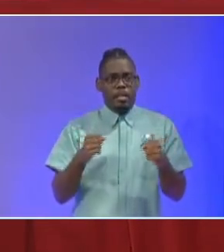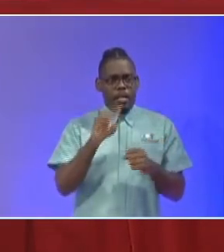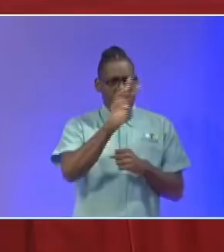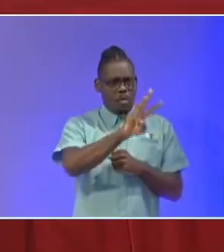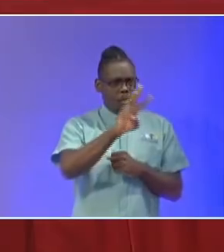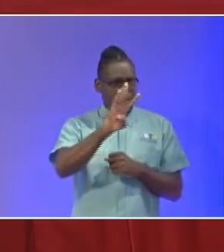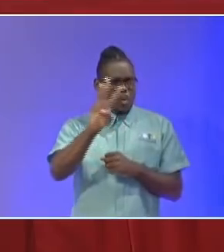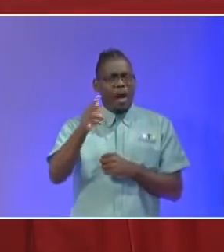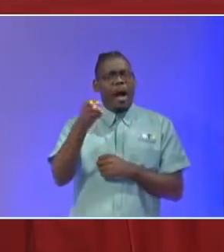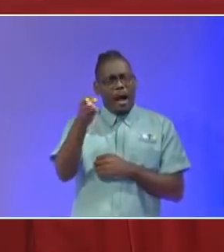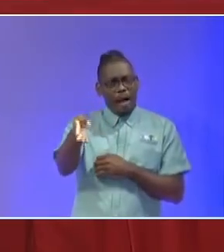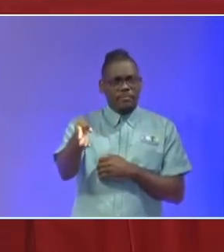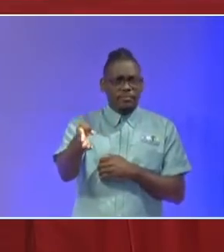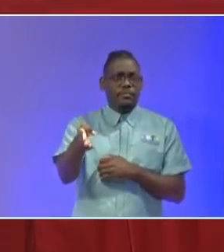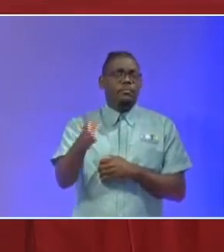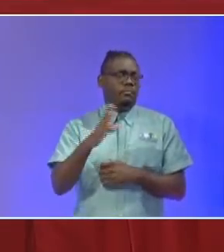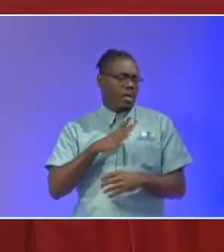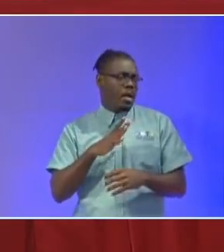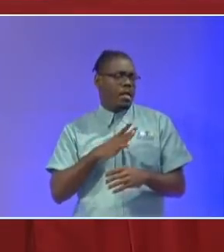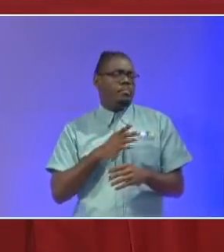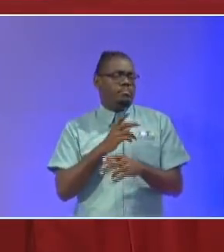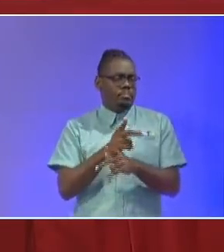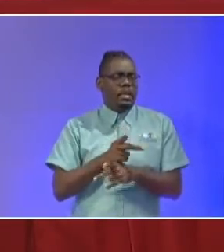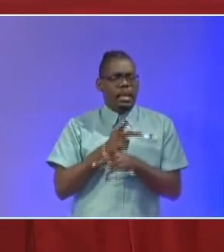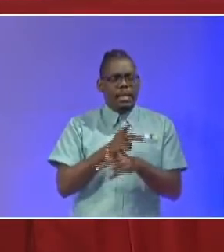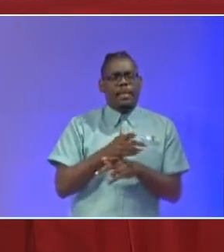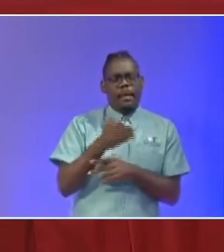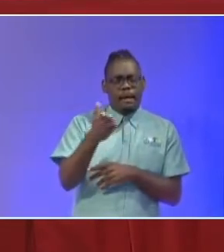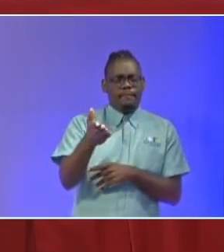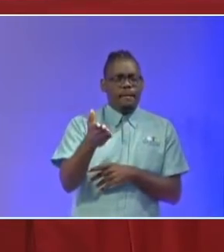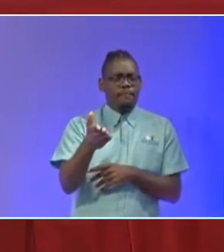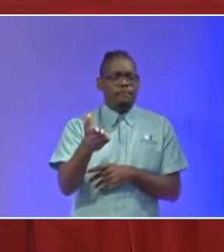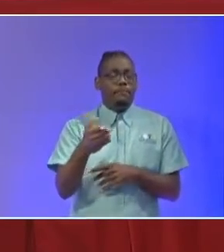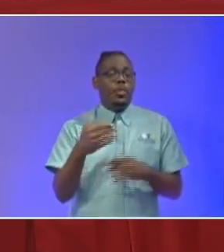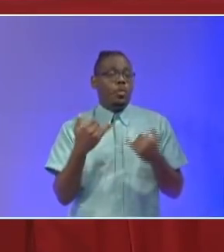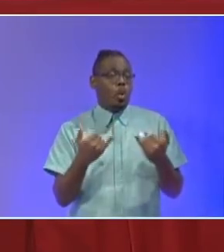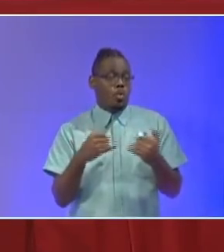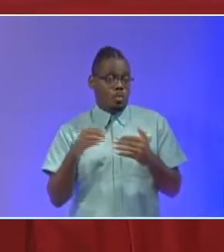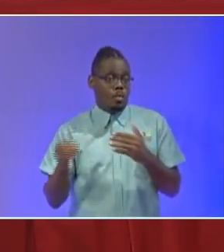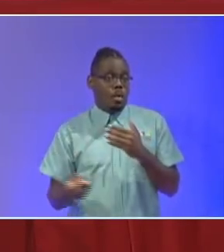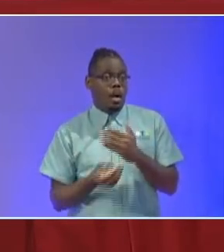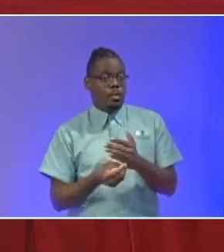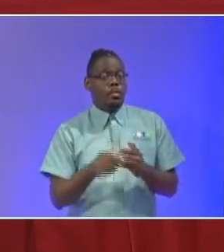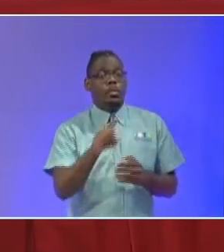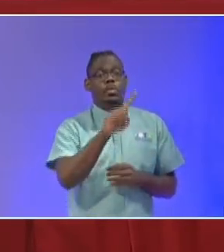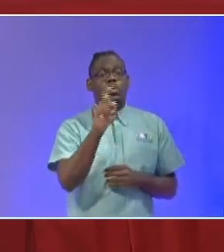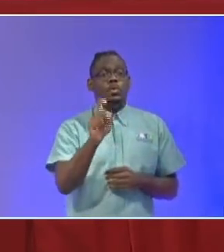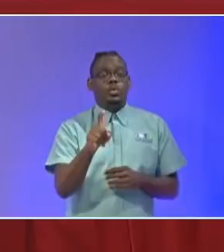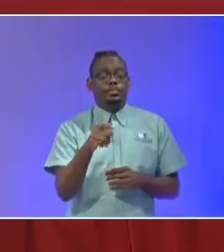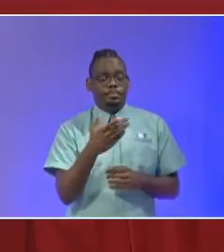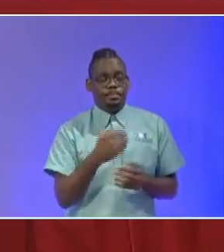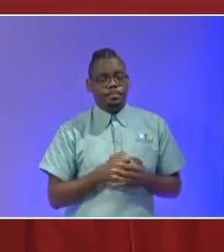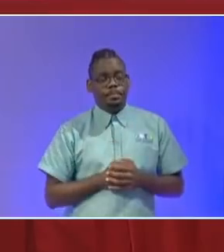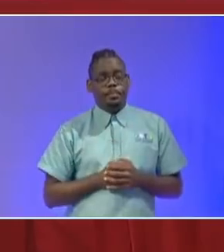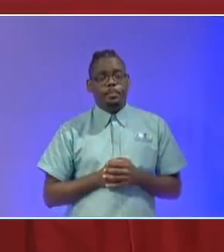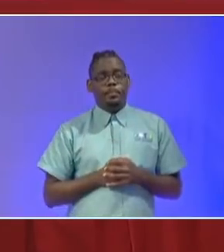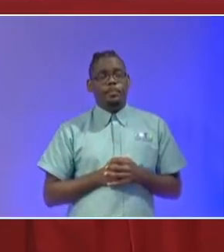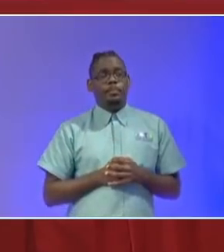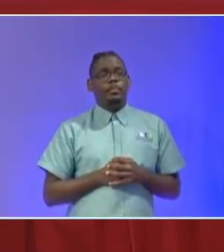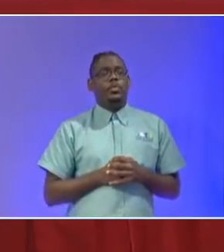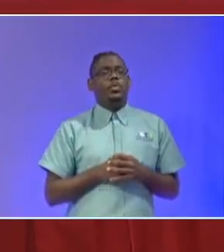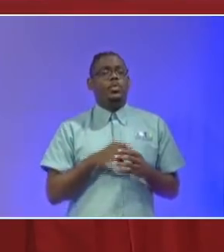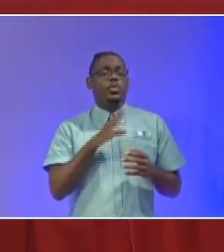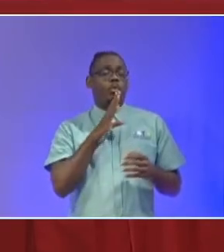azpnews.com. Minister, with respect to the issue of pharmacy, again, a lot of people are seeking to